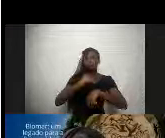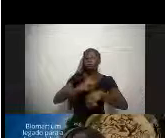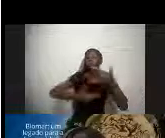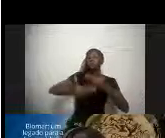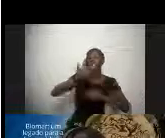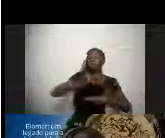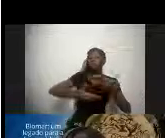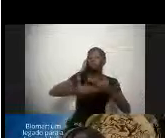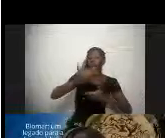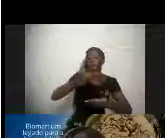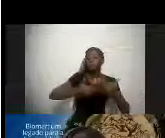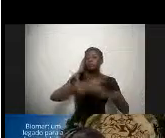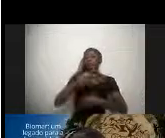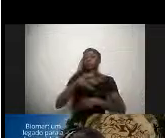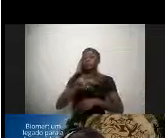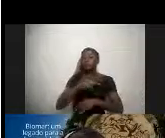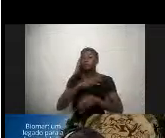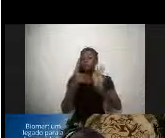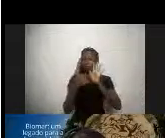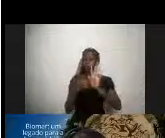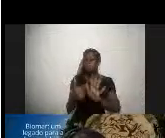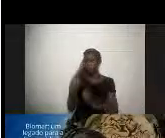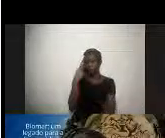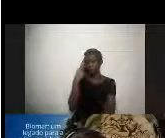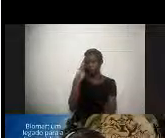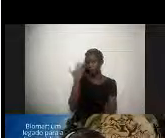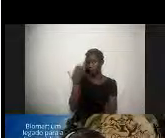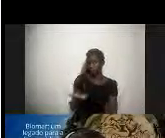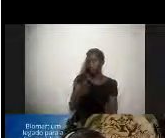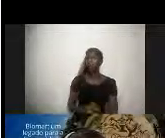These moments will happen in the Mentimeter,